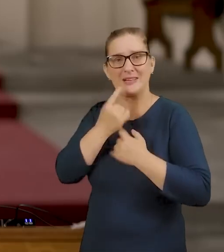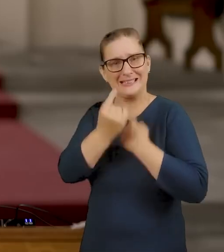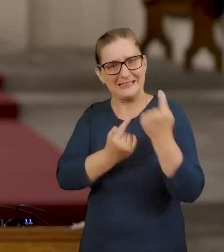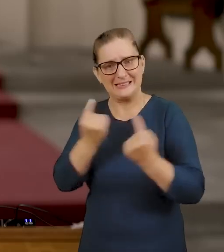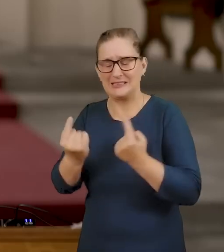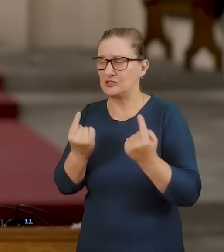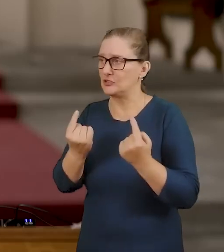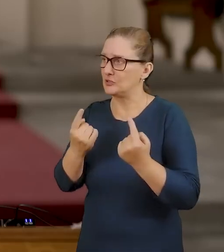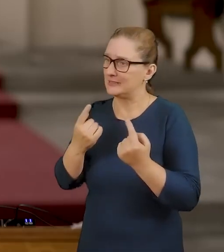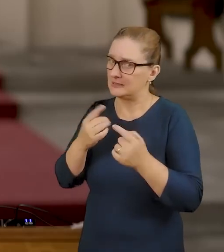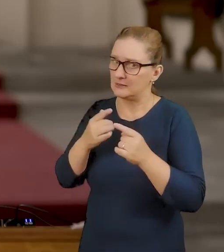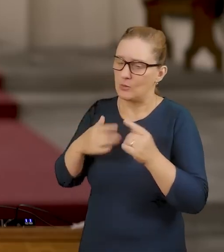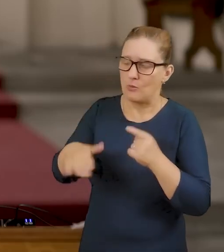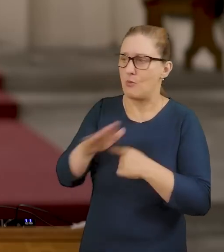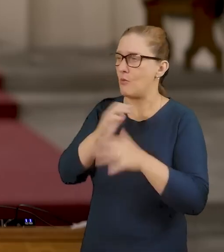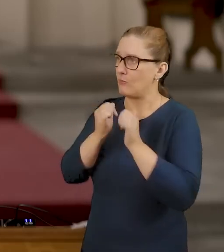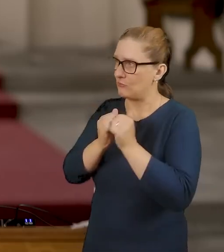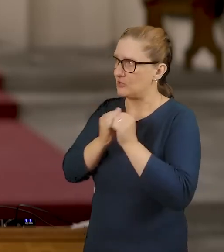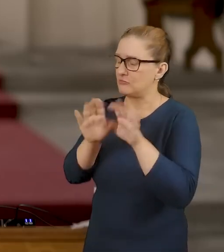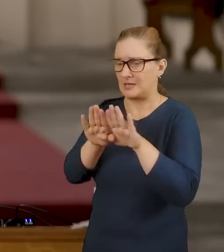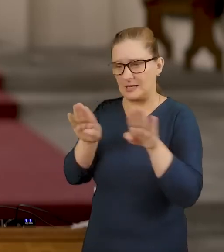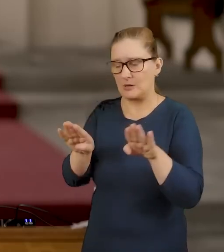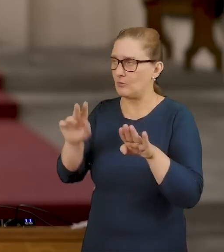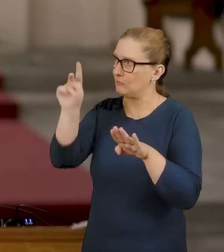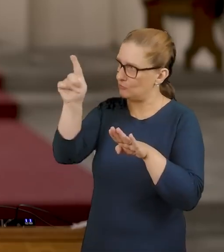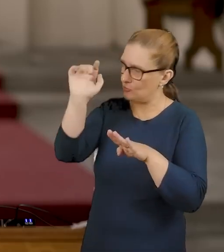us and that we are all precious and equal in your sight.